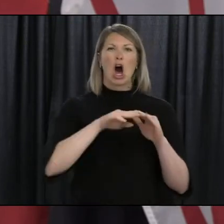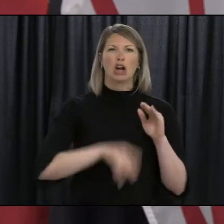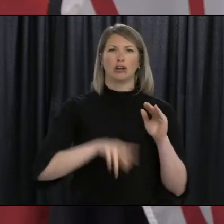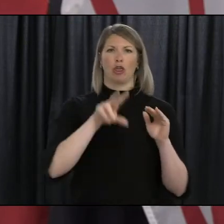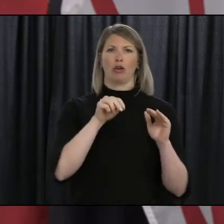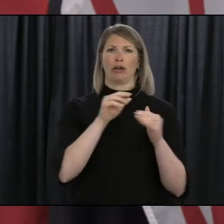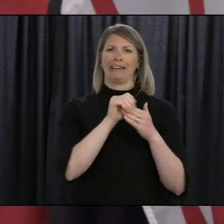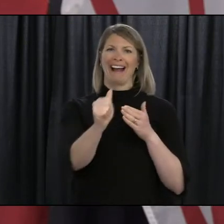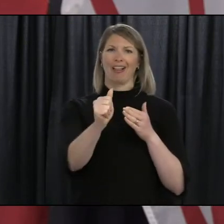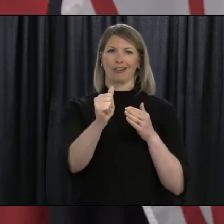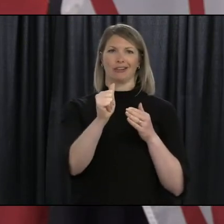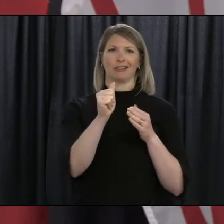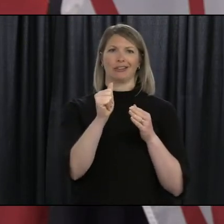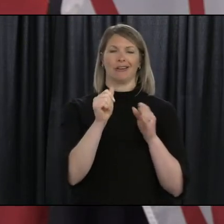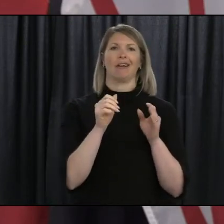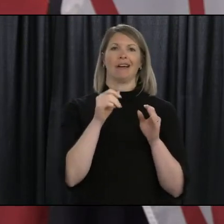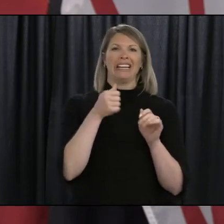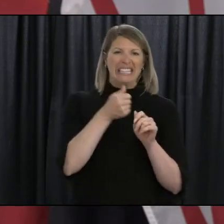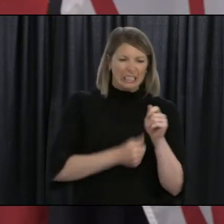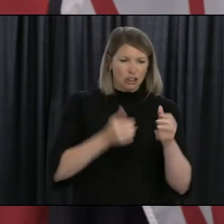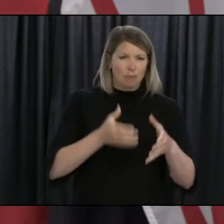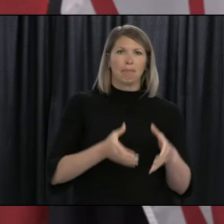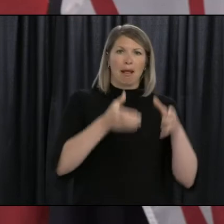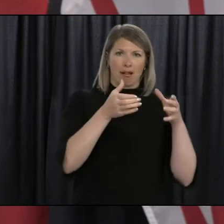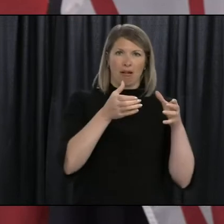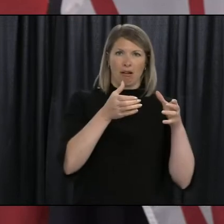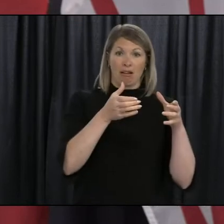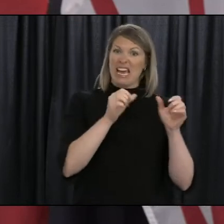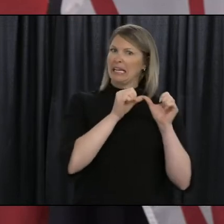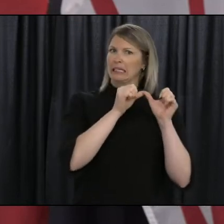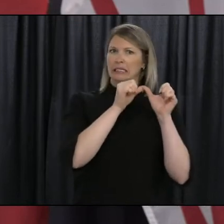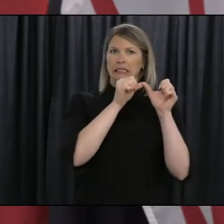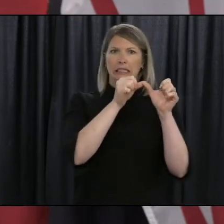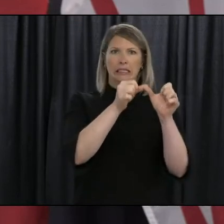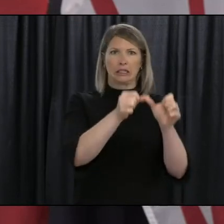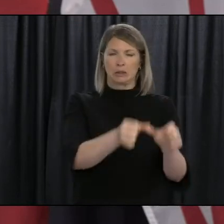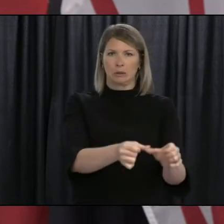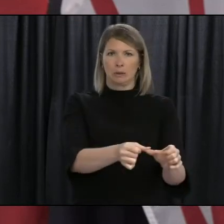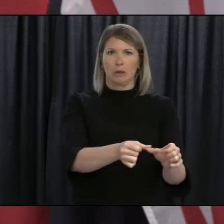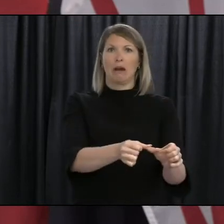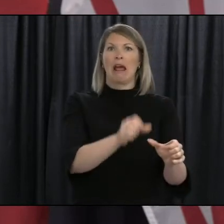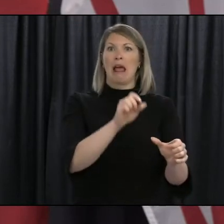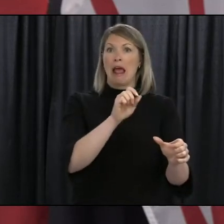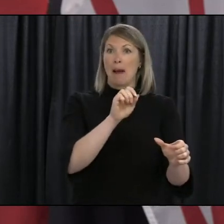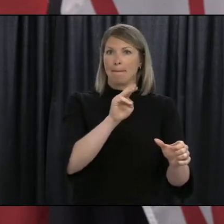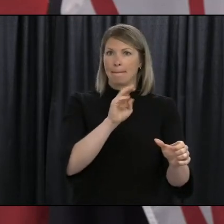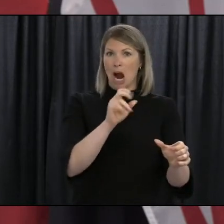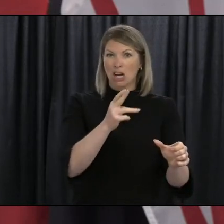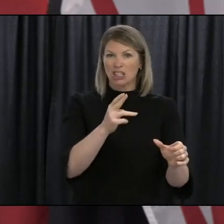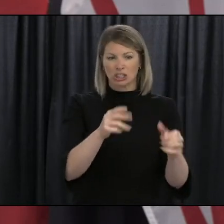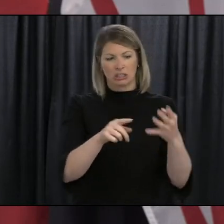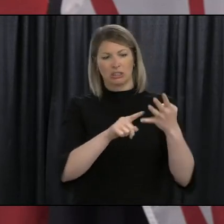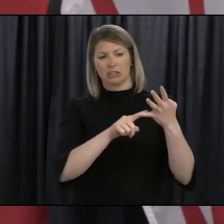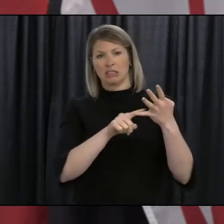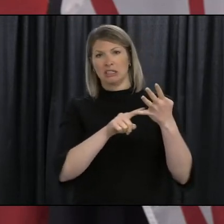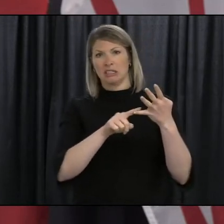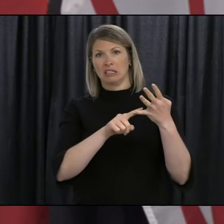that price for the rest of the fiscal year. In fact, at the end of March, the price of a barrel of oil was below